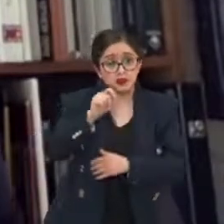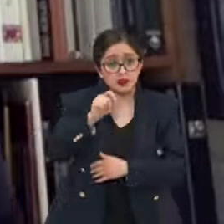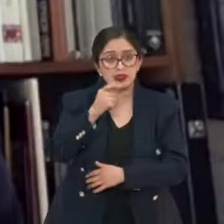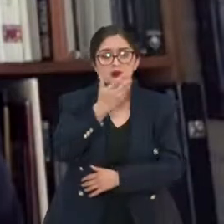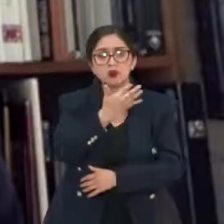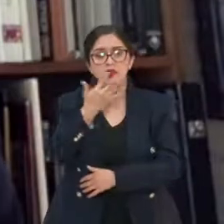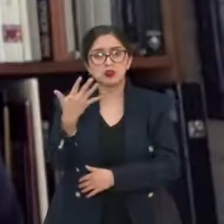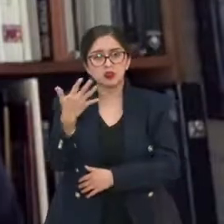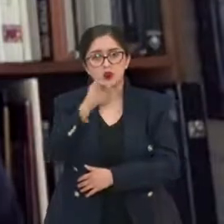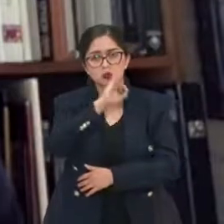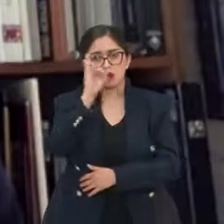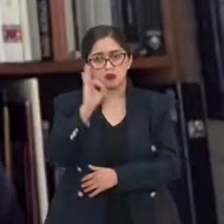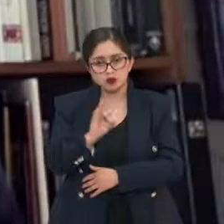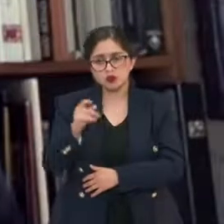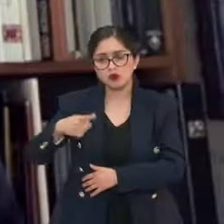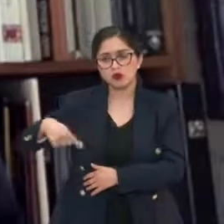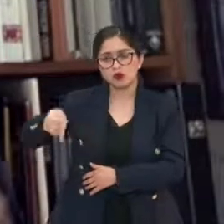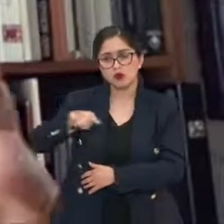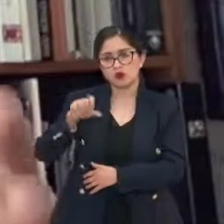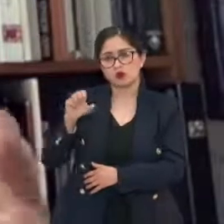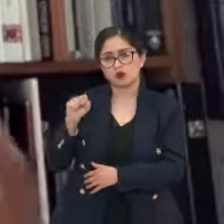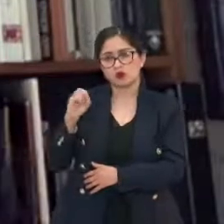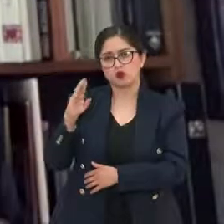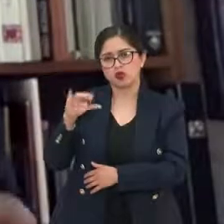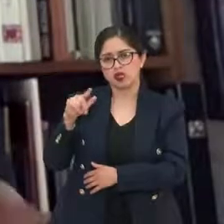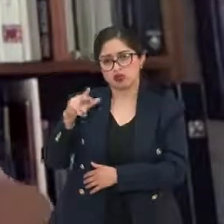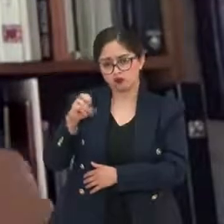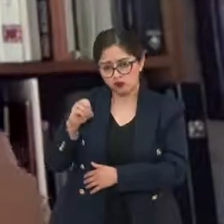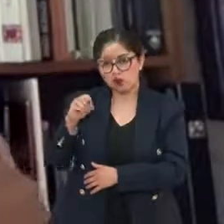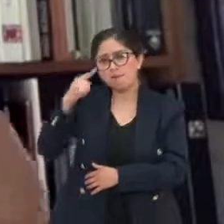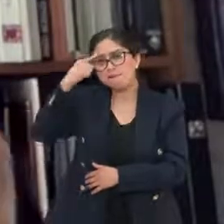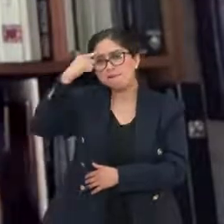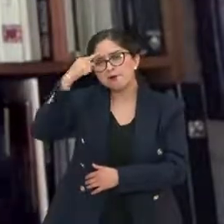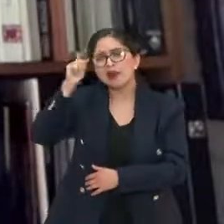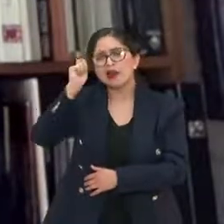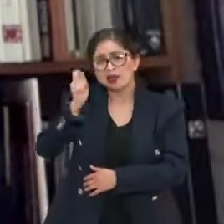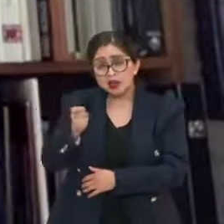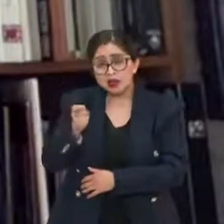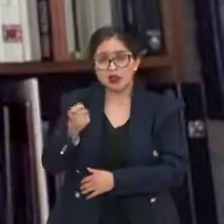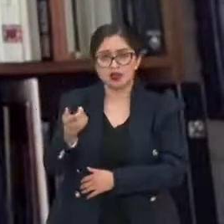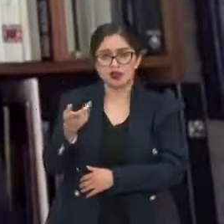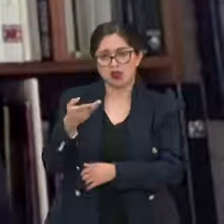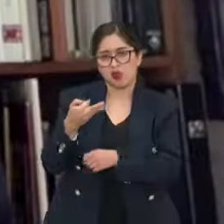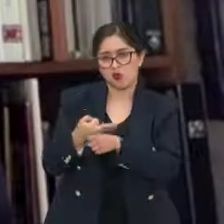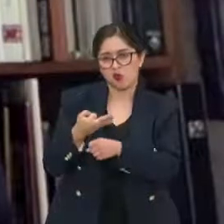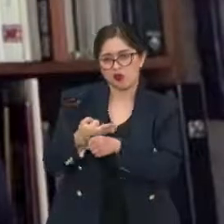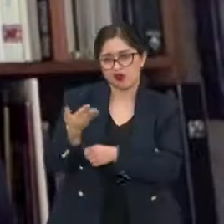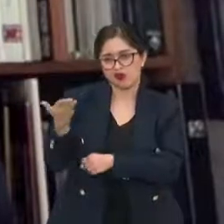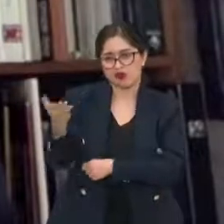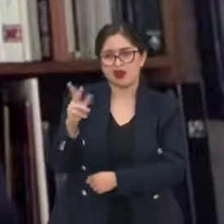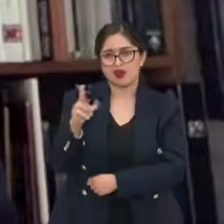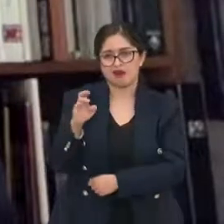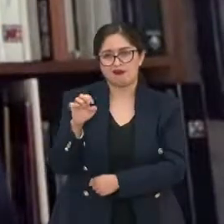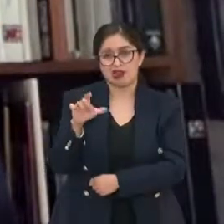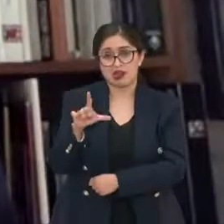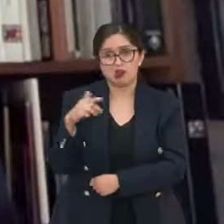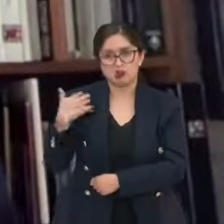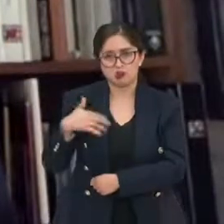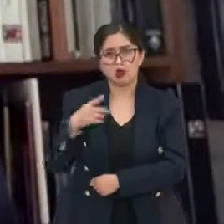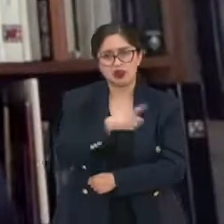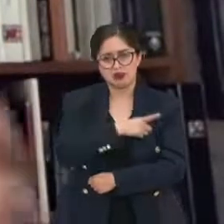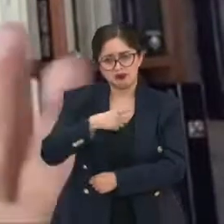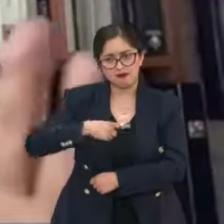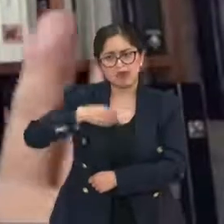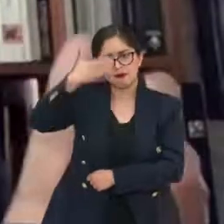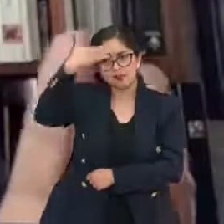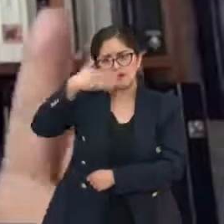of an ethnicity or a political party. So we establish that if it is true what